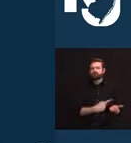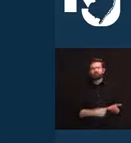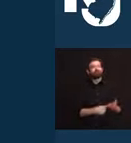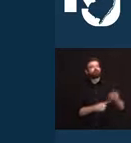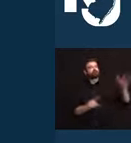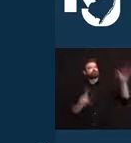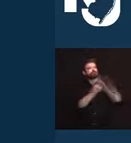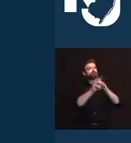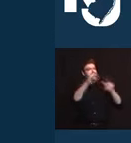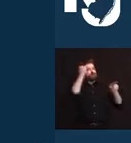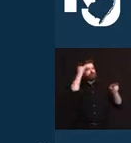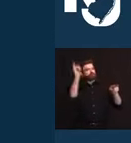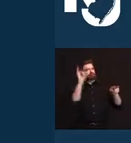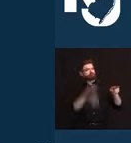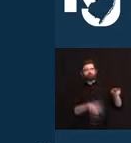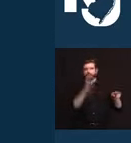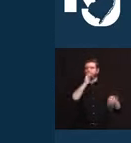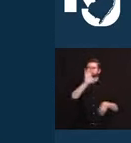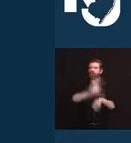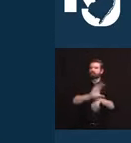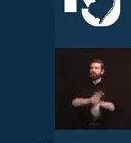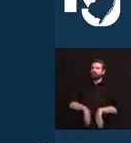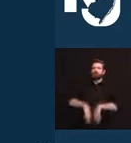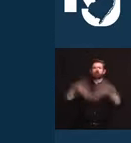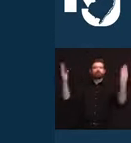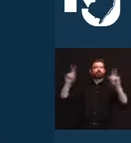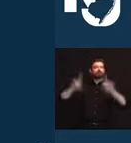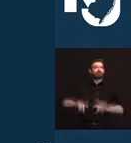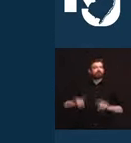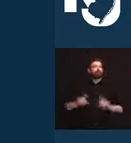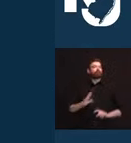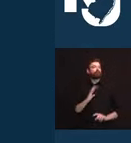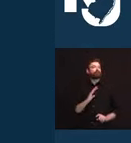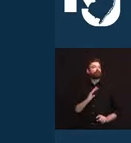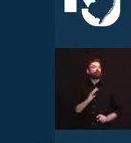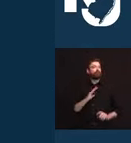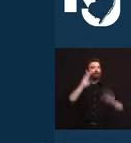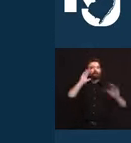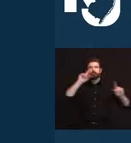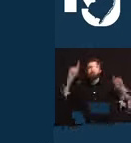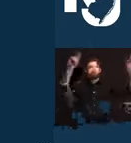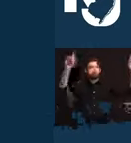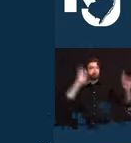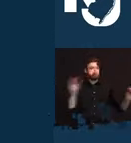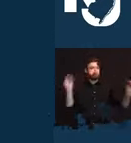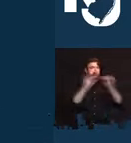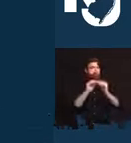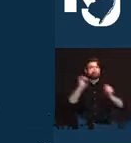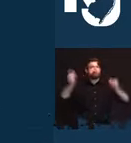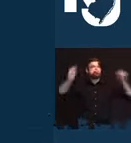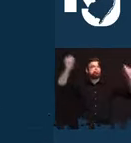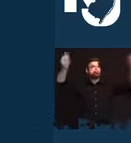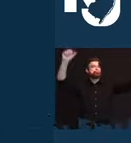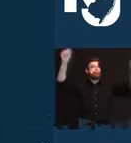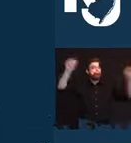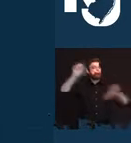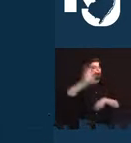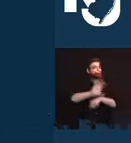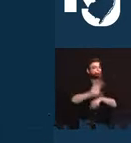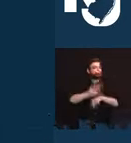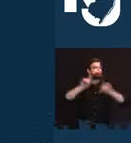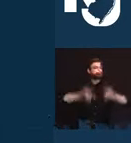of worship and community centers across the state. In fact, one of the most important tools we have at our disposal right now is